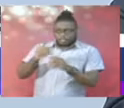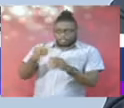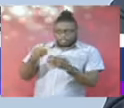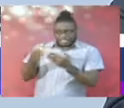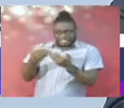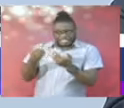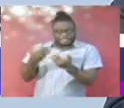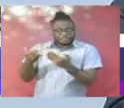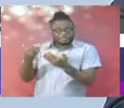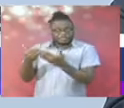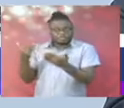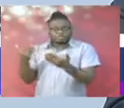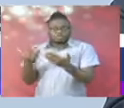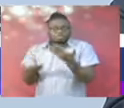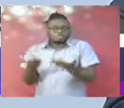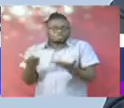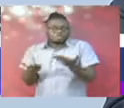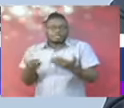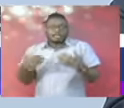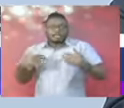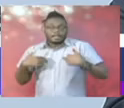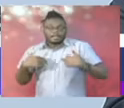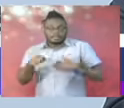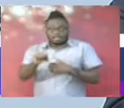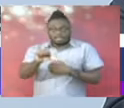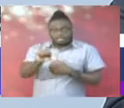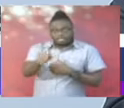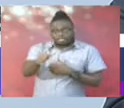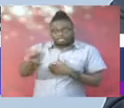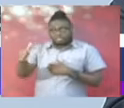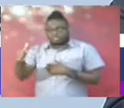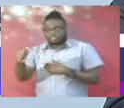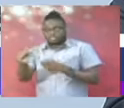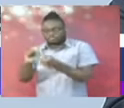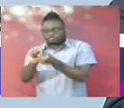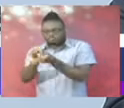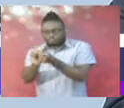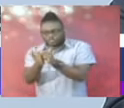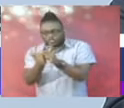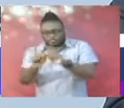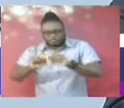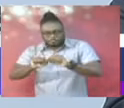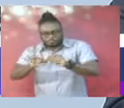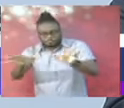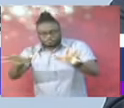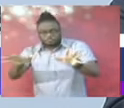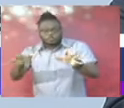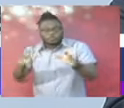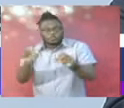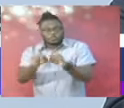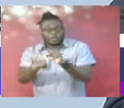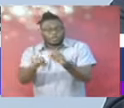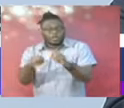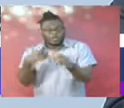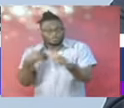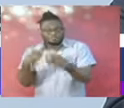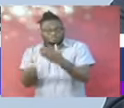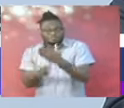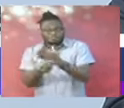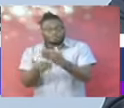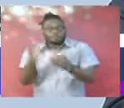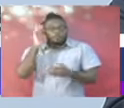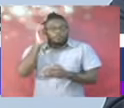of the virus as they come in, and we are seeing it as an essential step to ensure that they do have the PCR both before